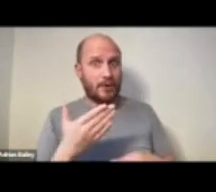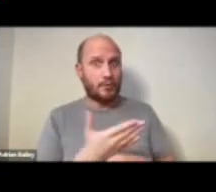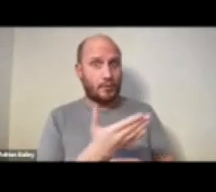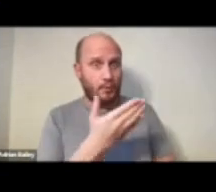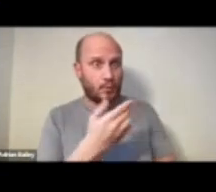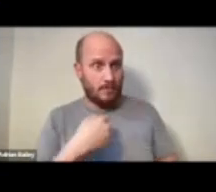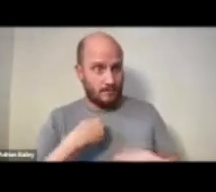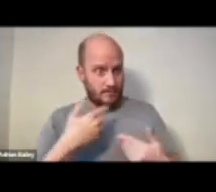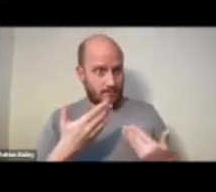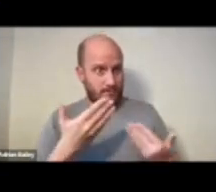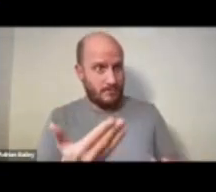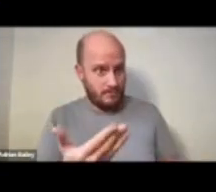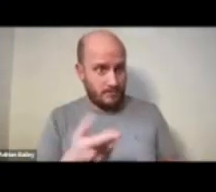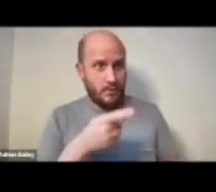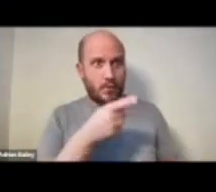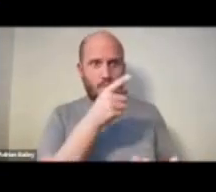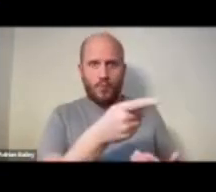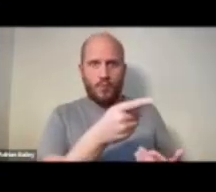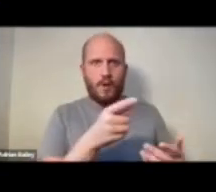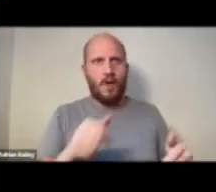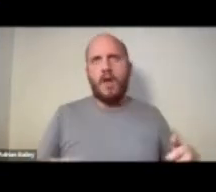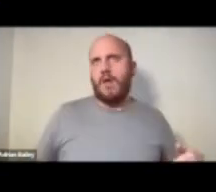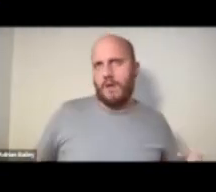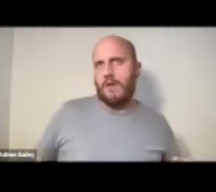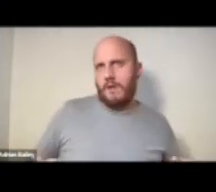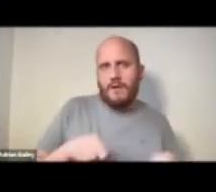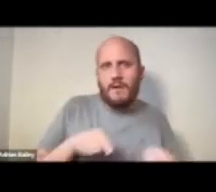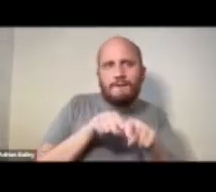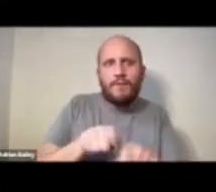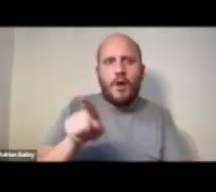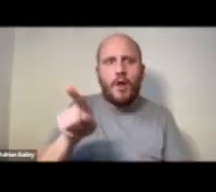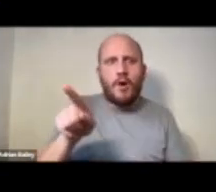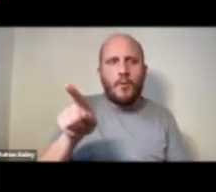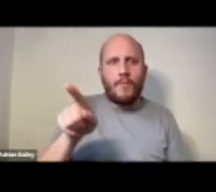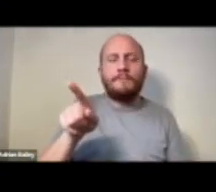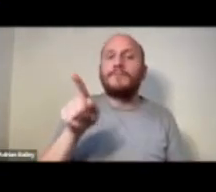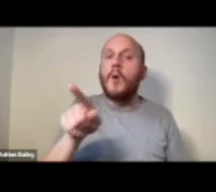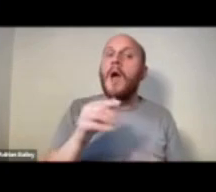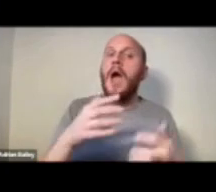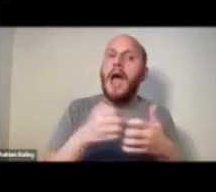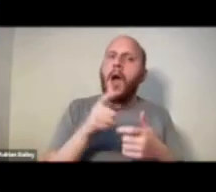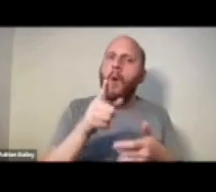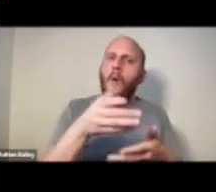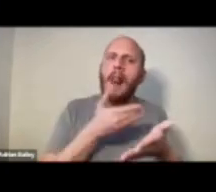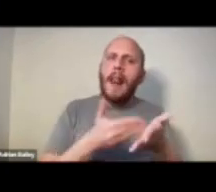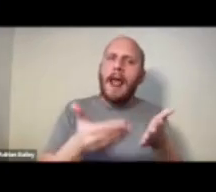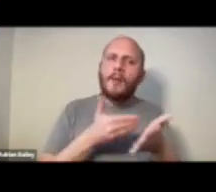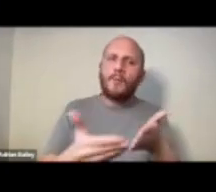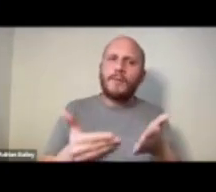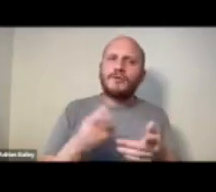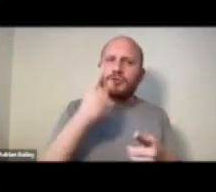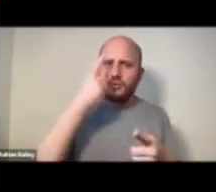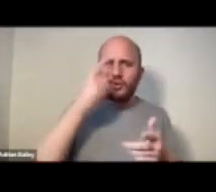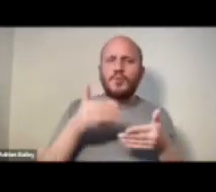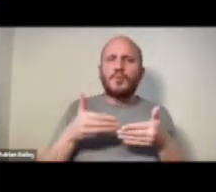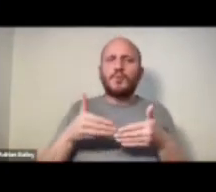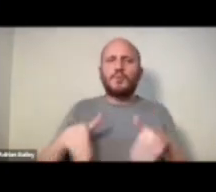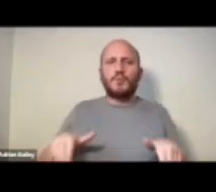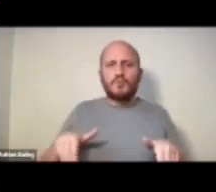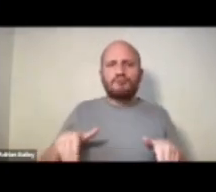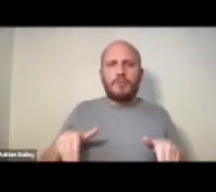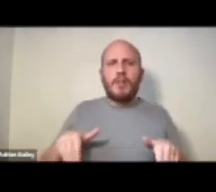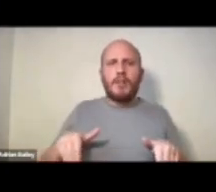way. For example, the language that you use can be important. Neutral language is